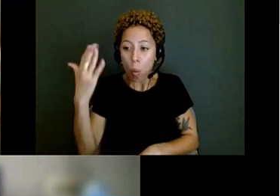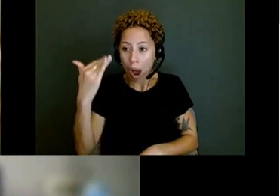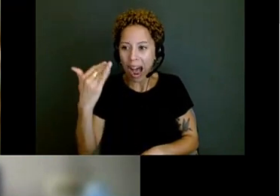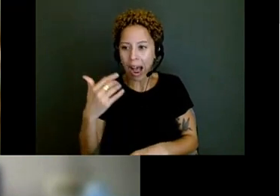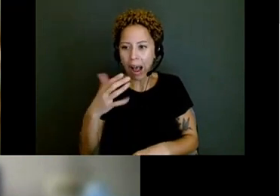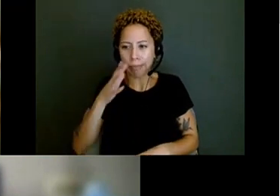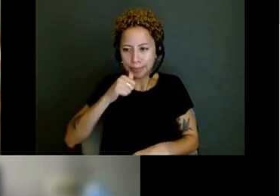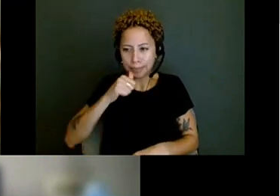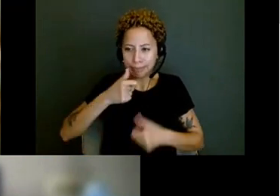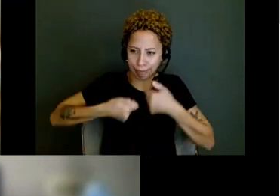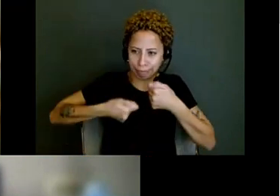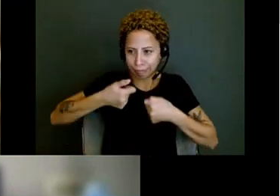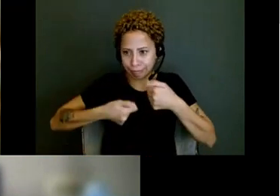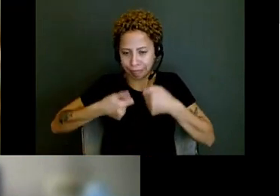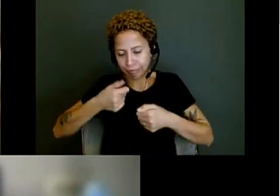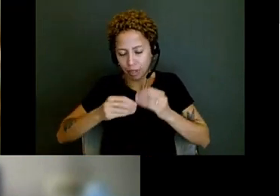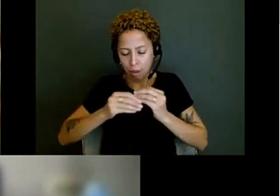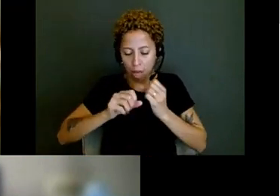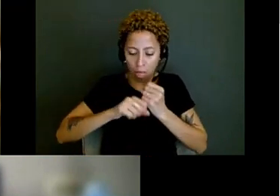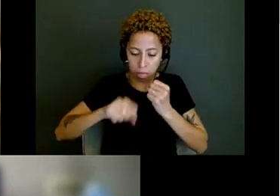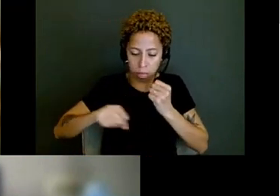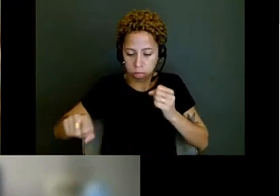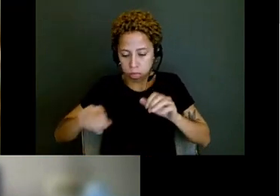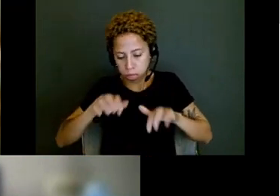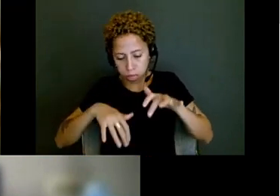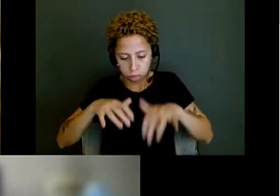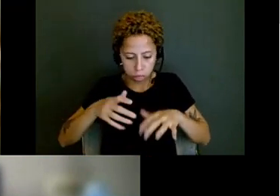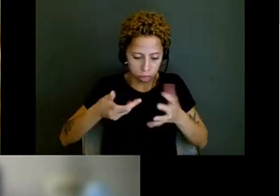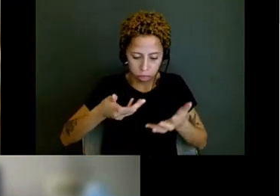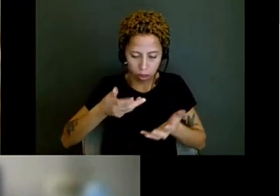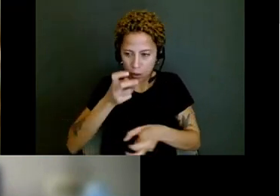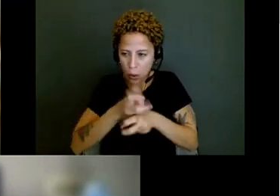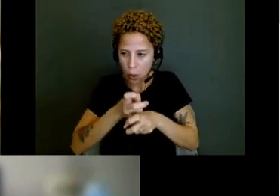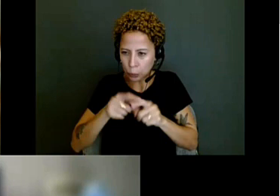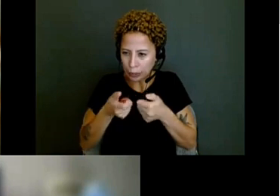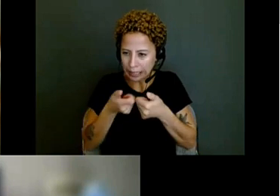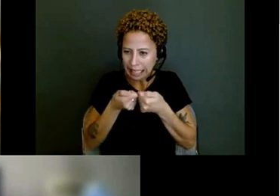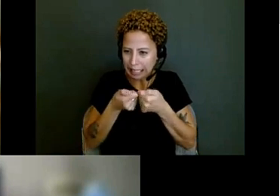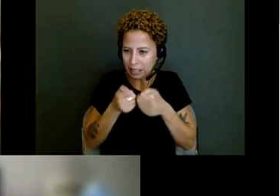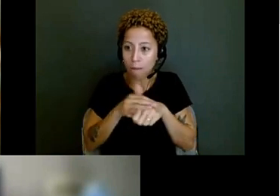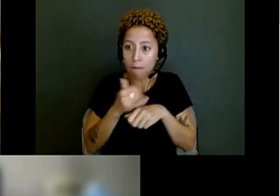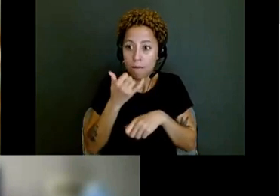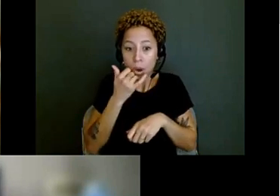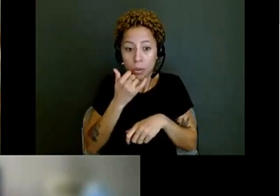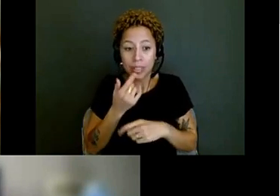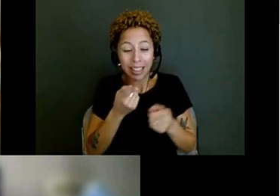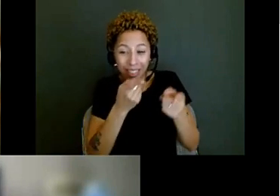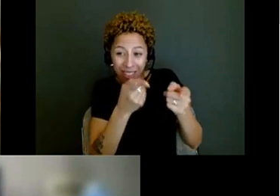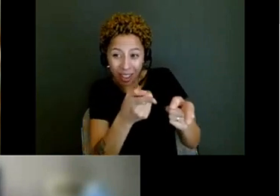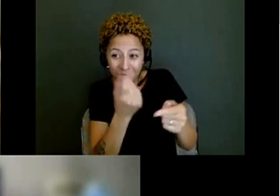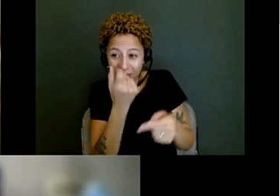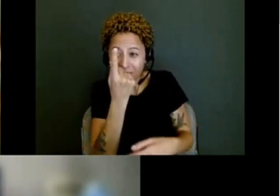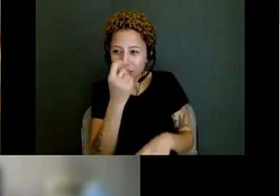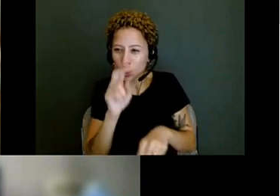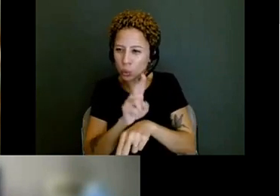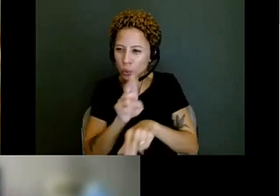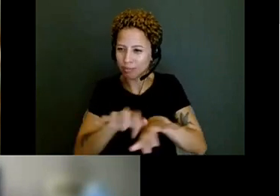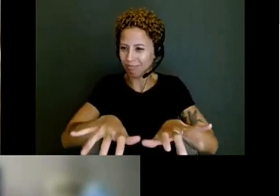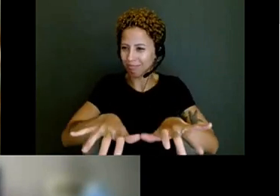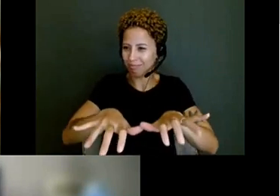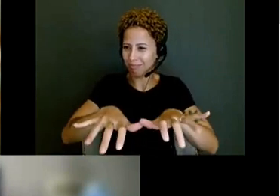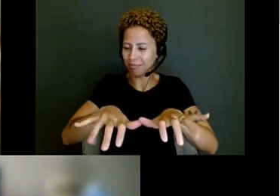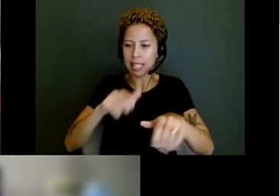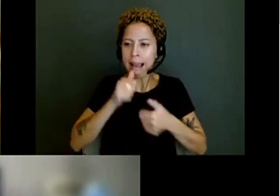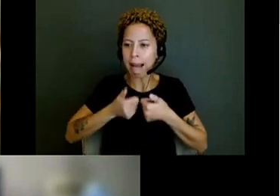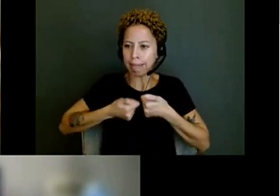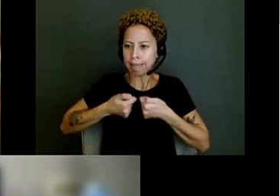me, these little letters, and you got to try to reach them, right? Here you're using your keyboard to type the message. So, writing